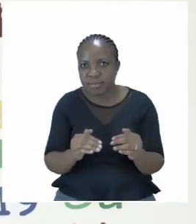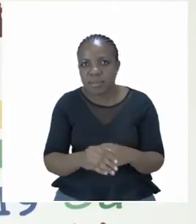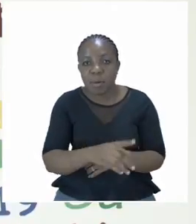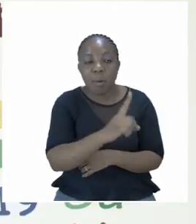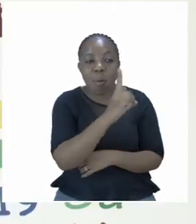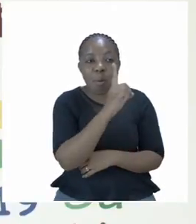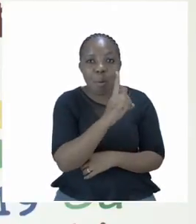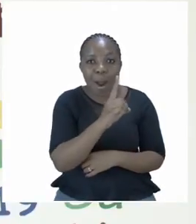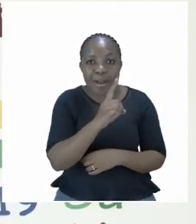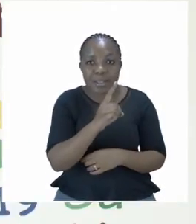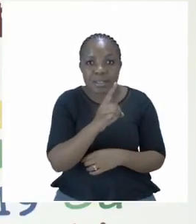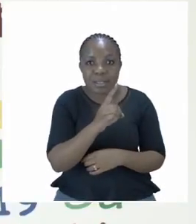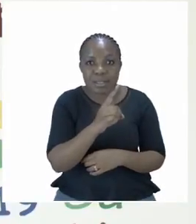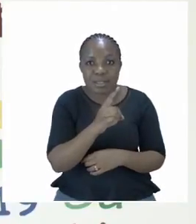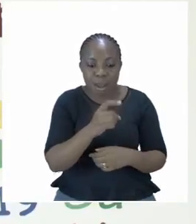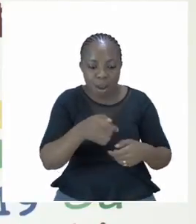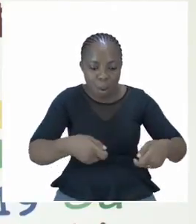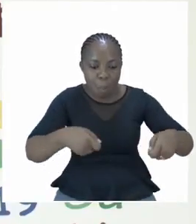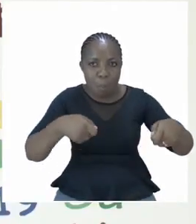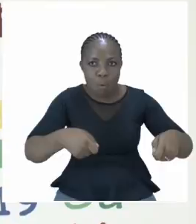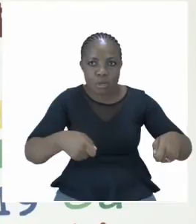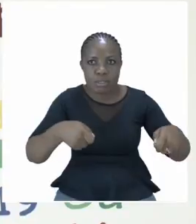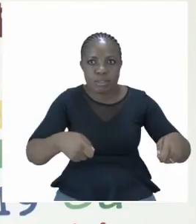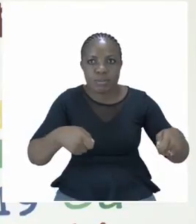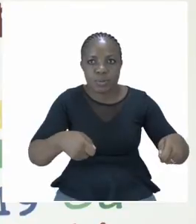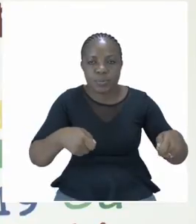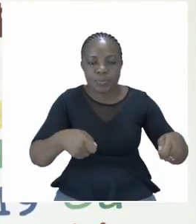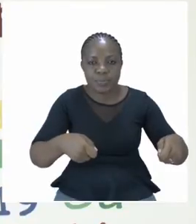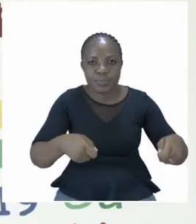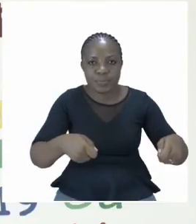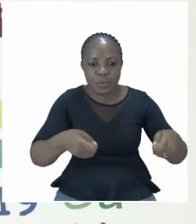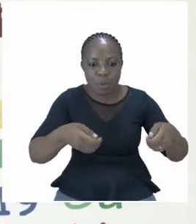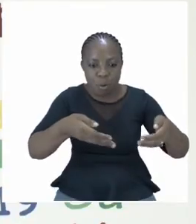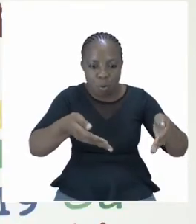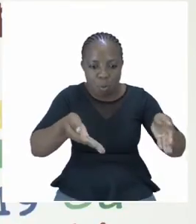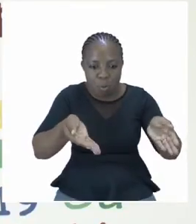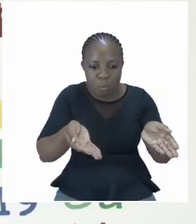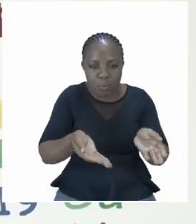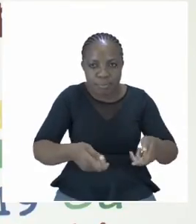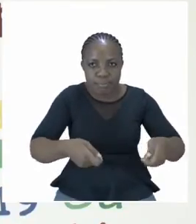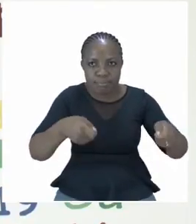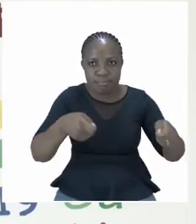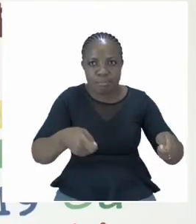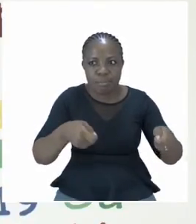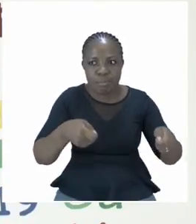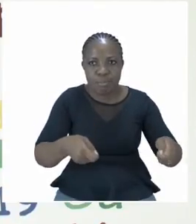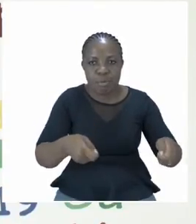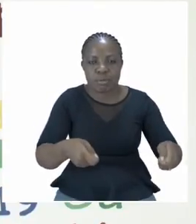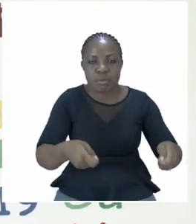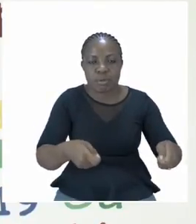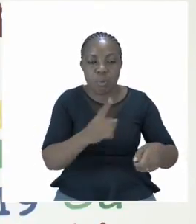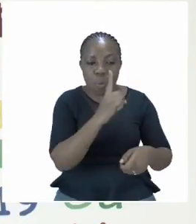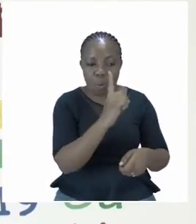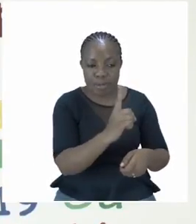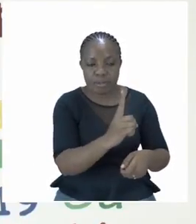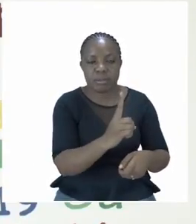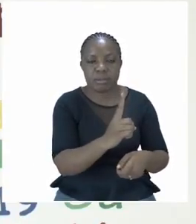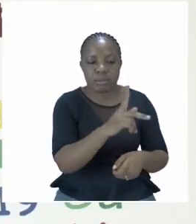one pot. Let's read it again. One